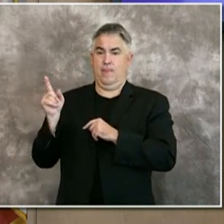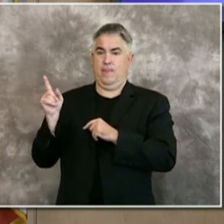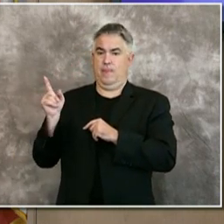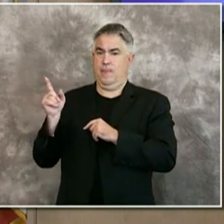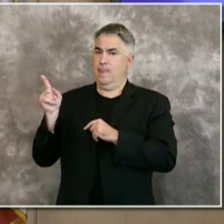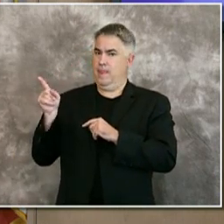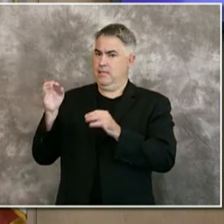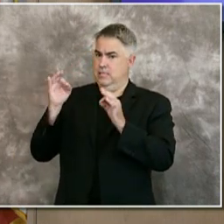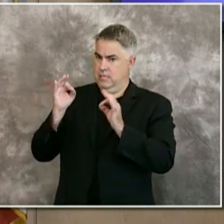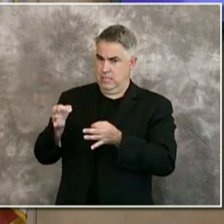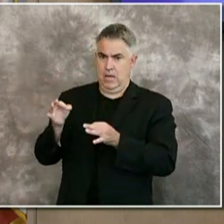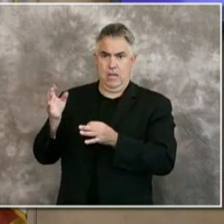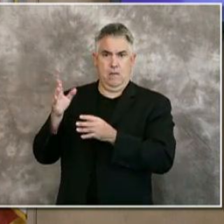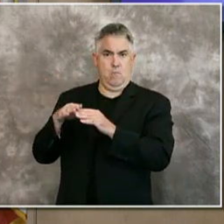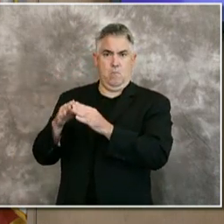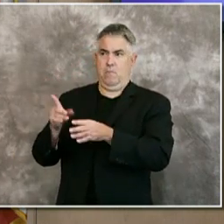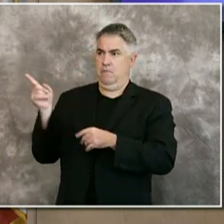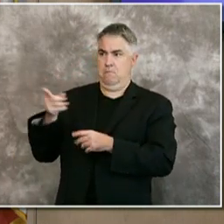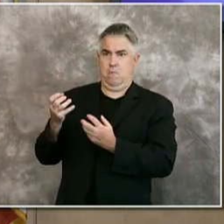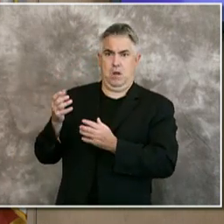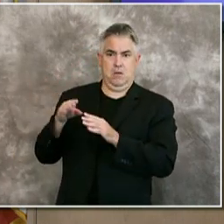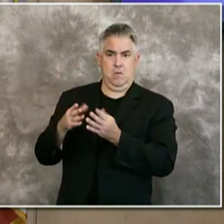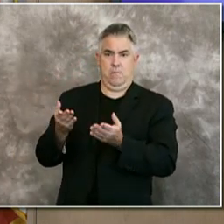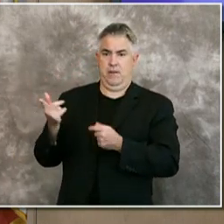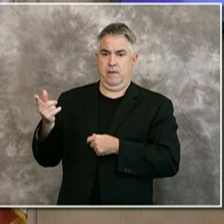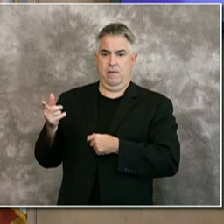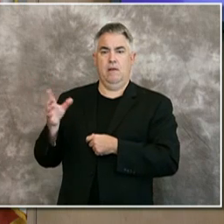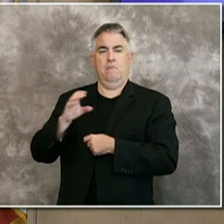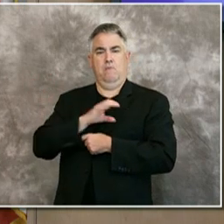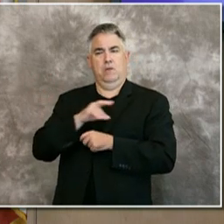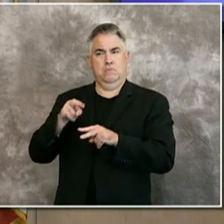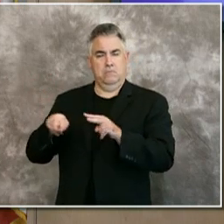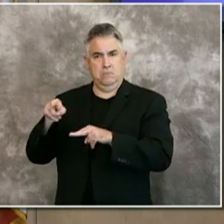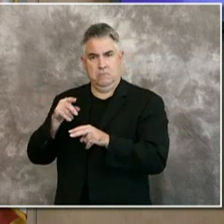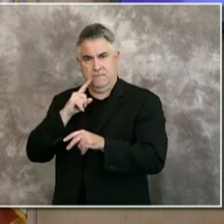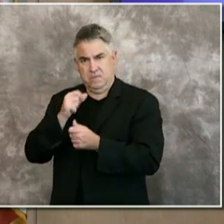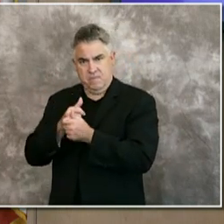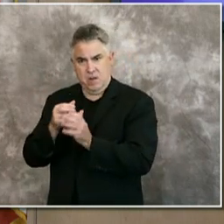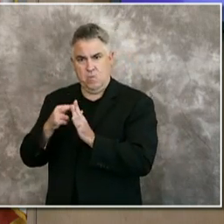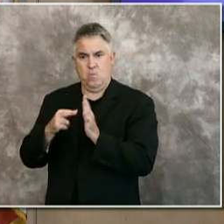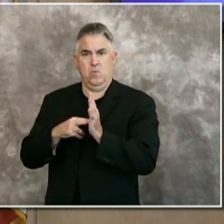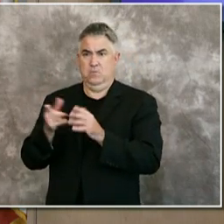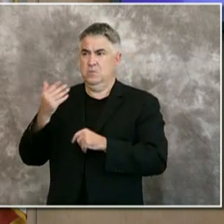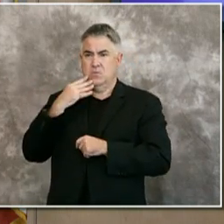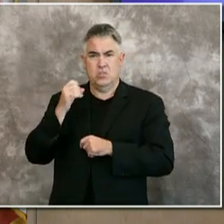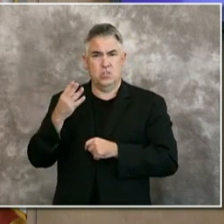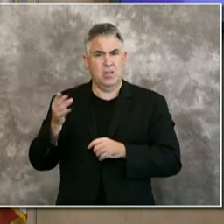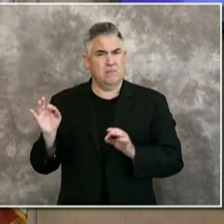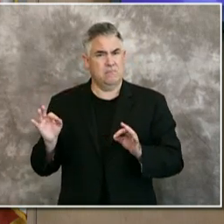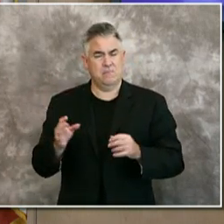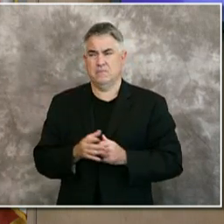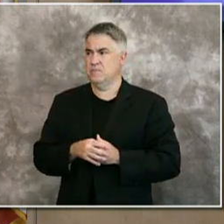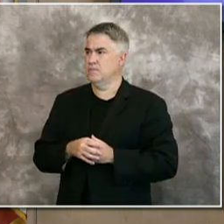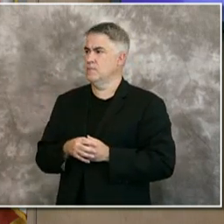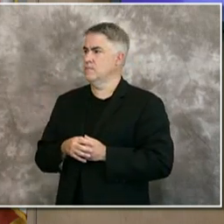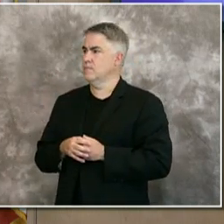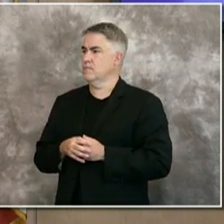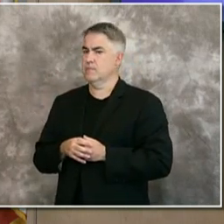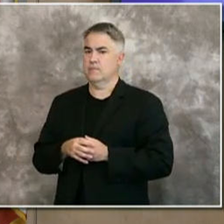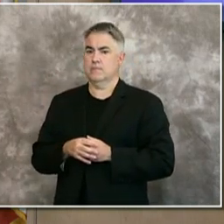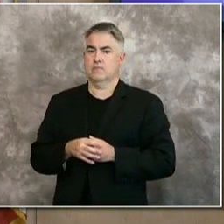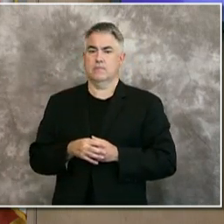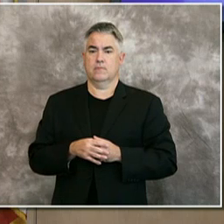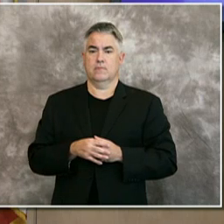open with the proper enforcement, which I think by and large they did a very good job. This next question is from Cliff